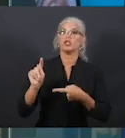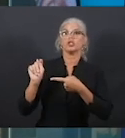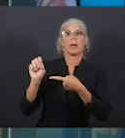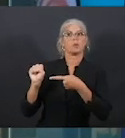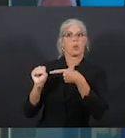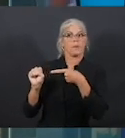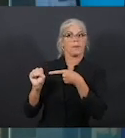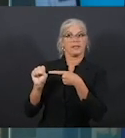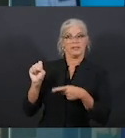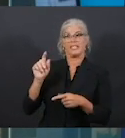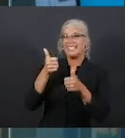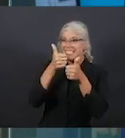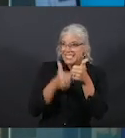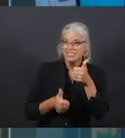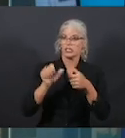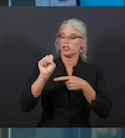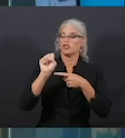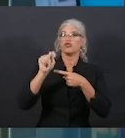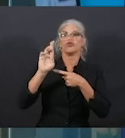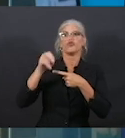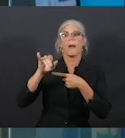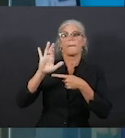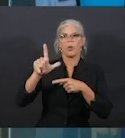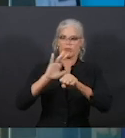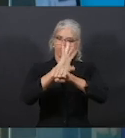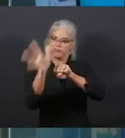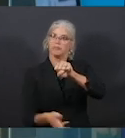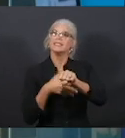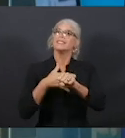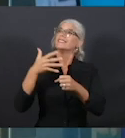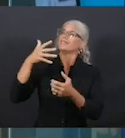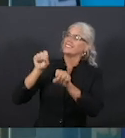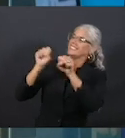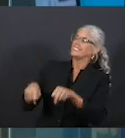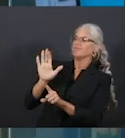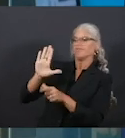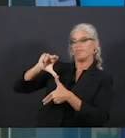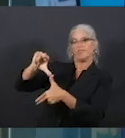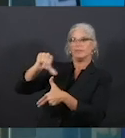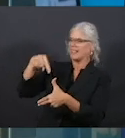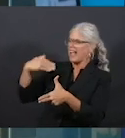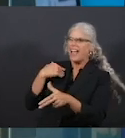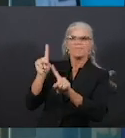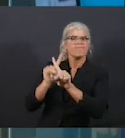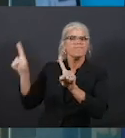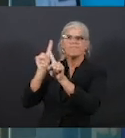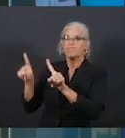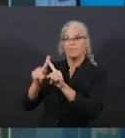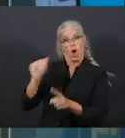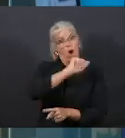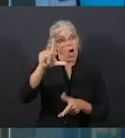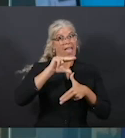tropical system brings unique circumstances, and you can't respond the exact same way to each and every one of them. This